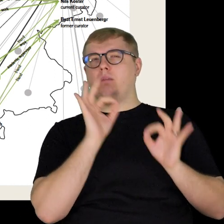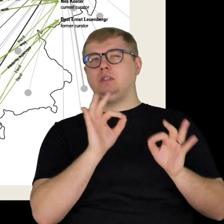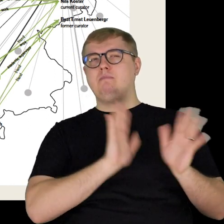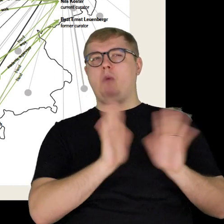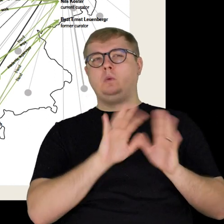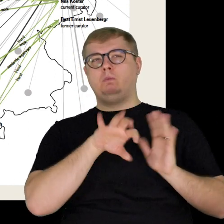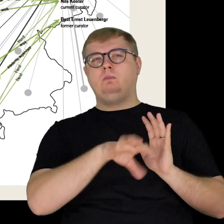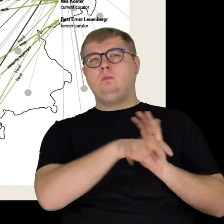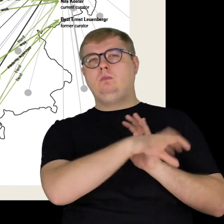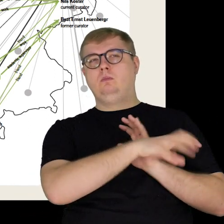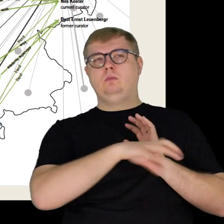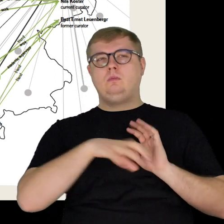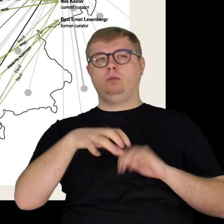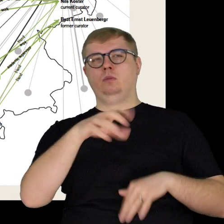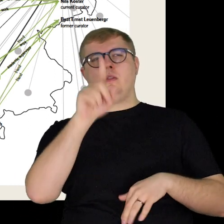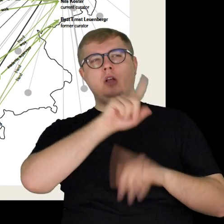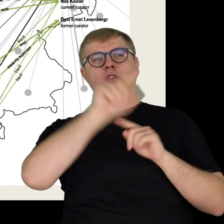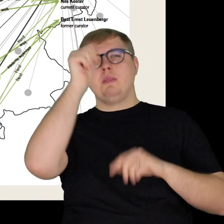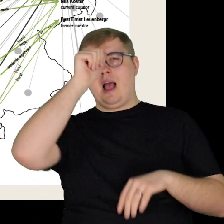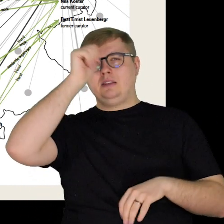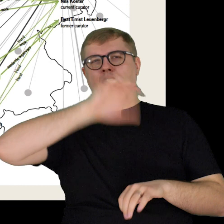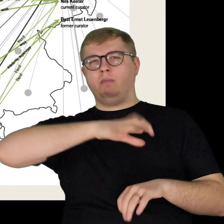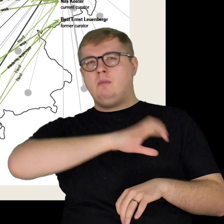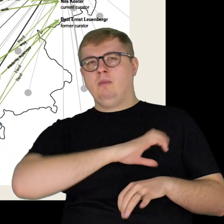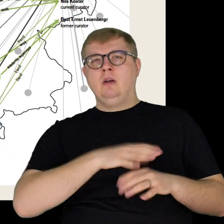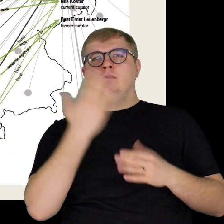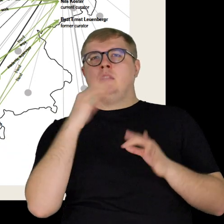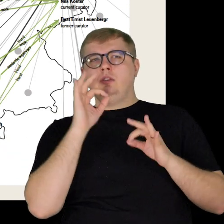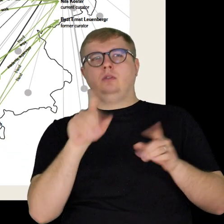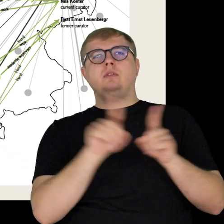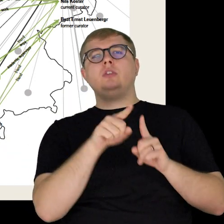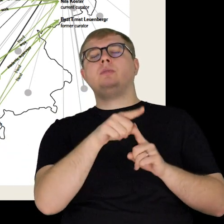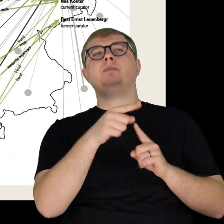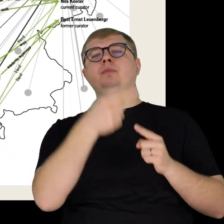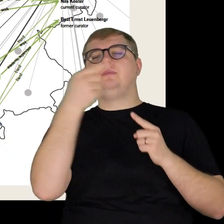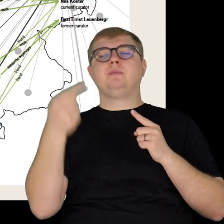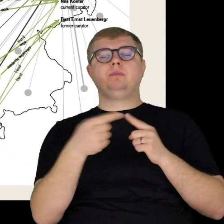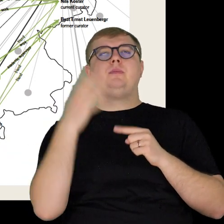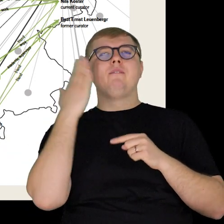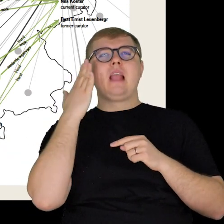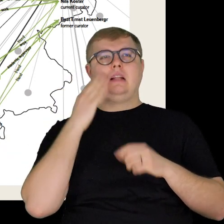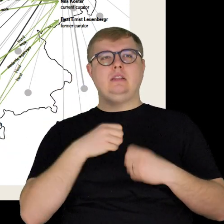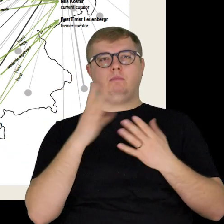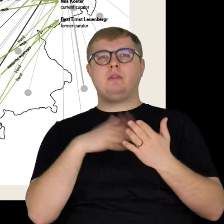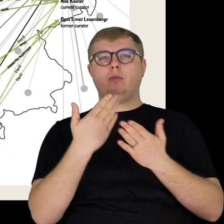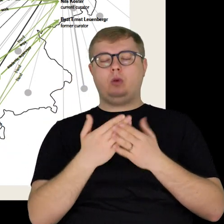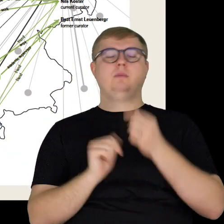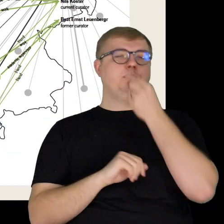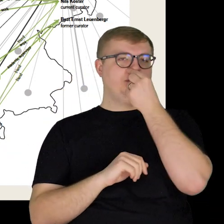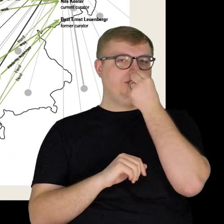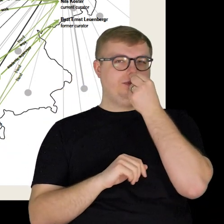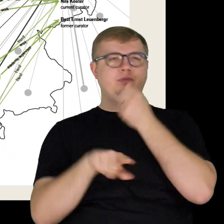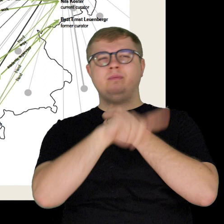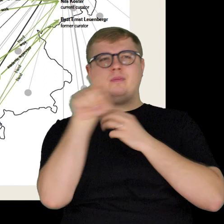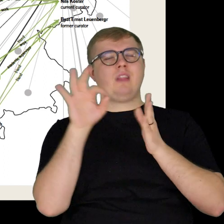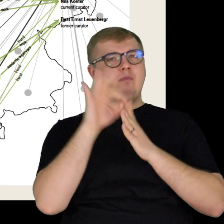and their names, for example, relate to certain forms of knowledge, certain forms of, certain discourses that are kind of reproduced and